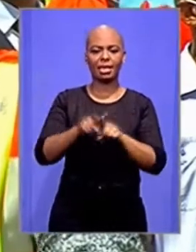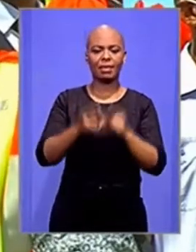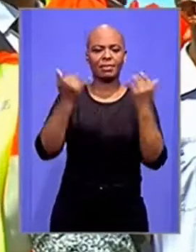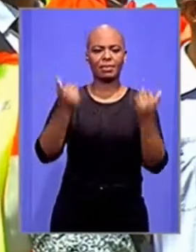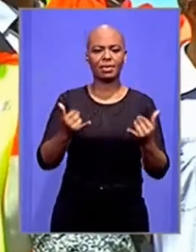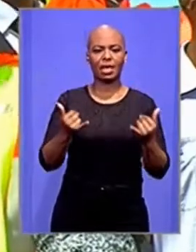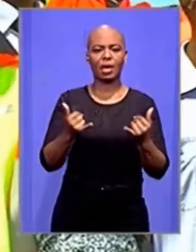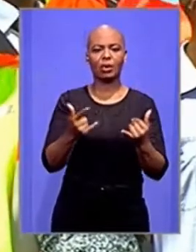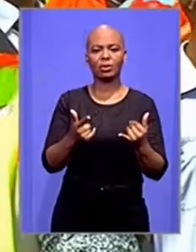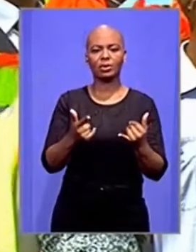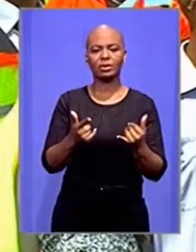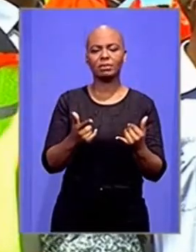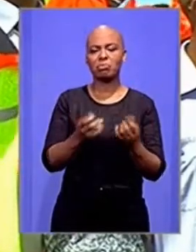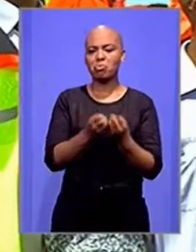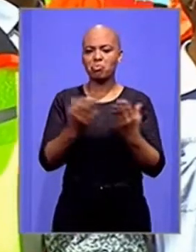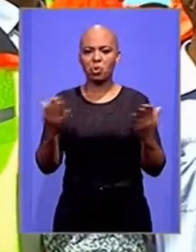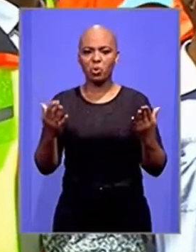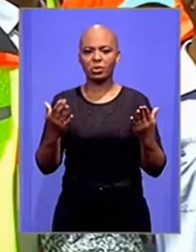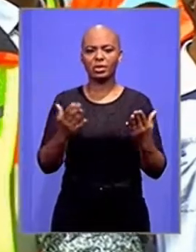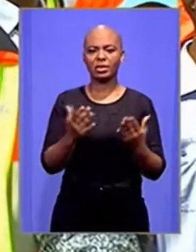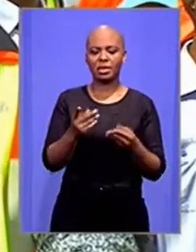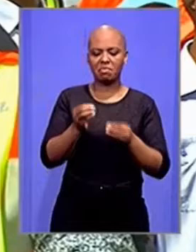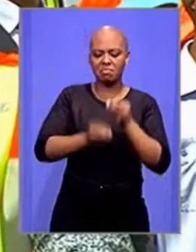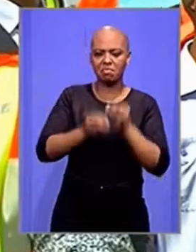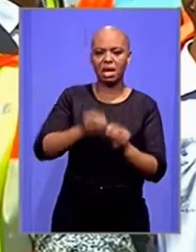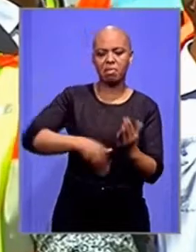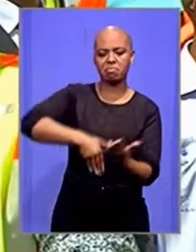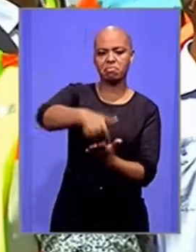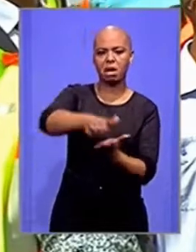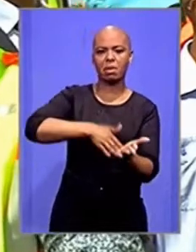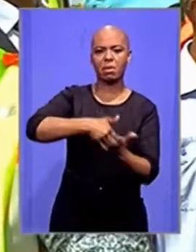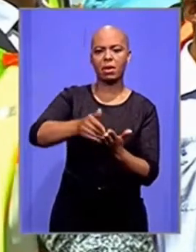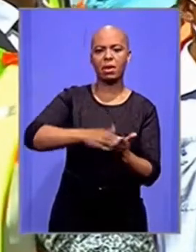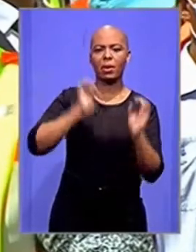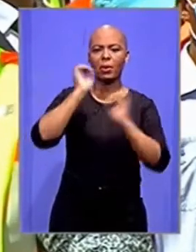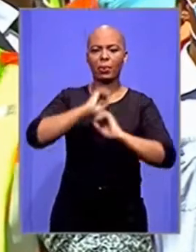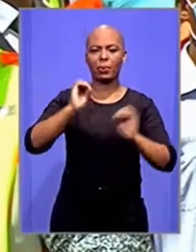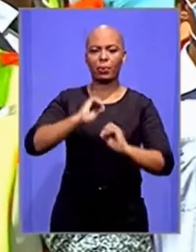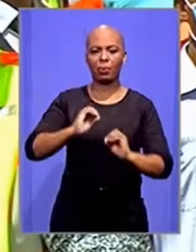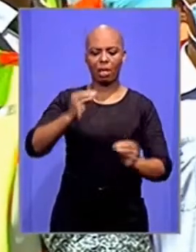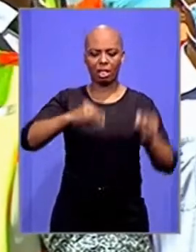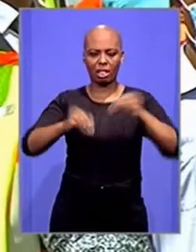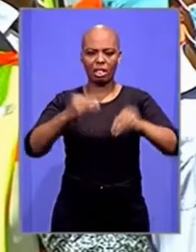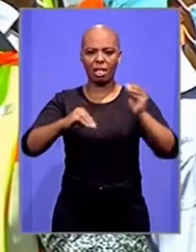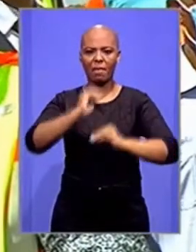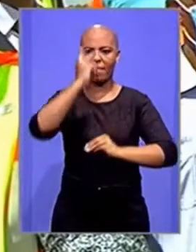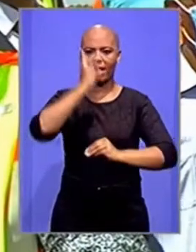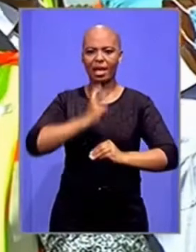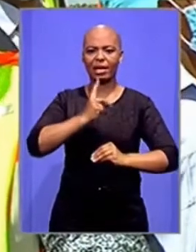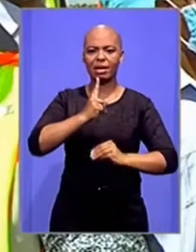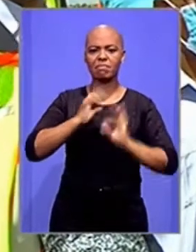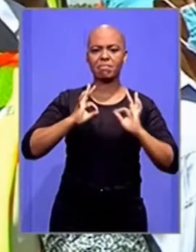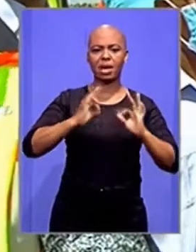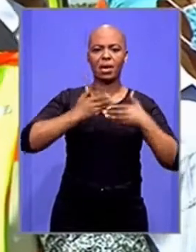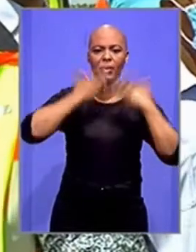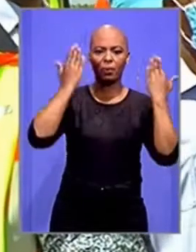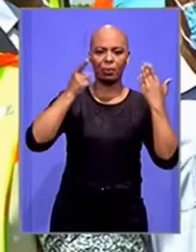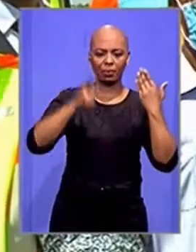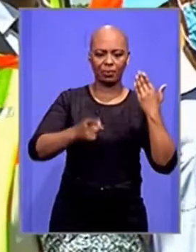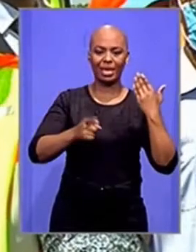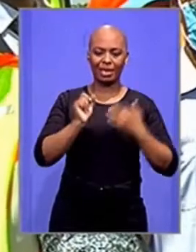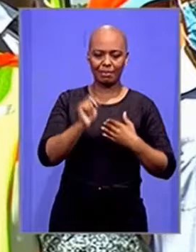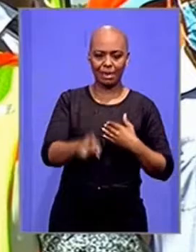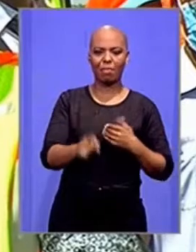tarred, because they are not paved, because they are not properly sealed, they lead to